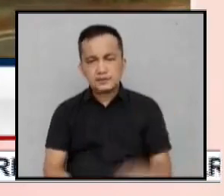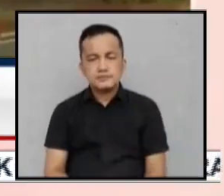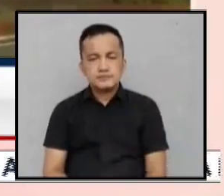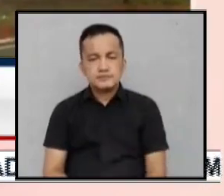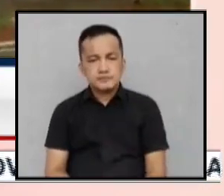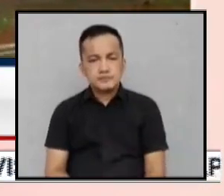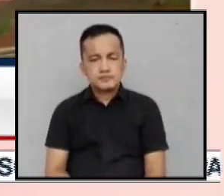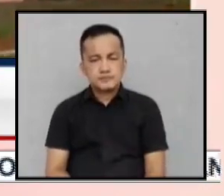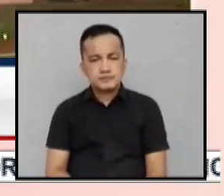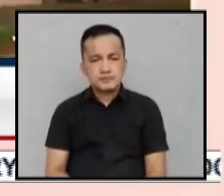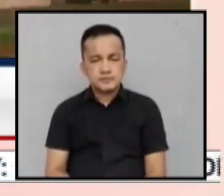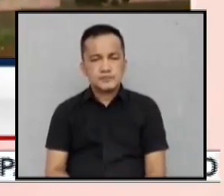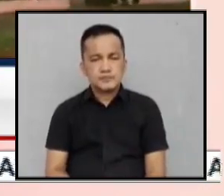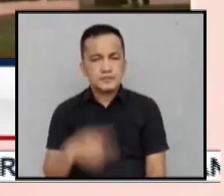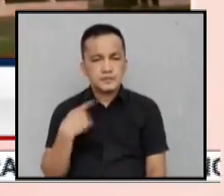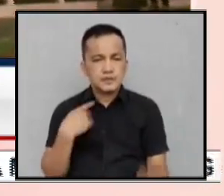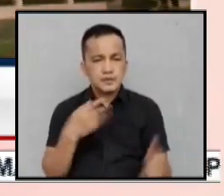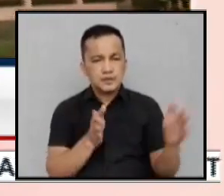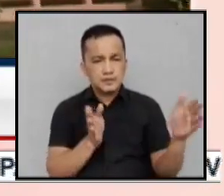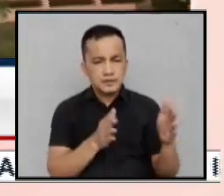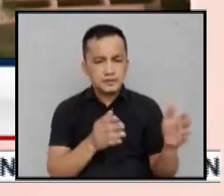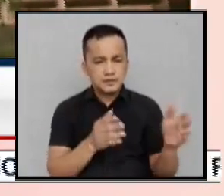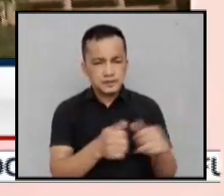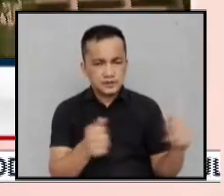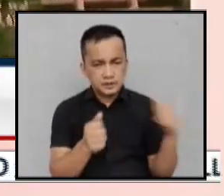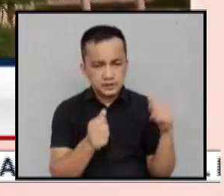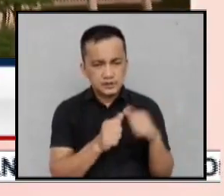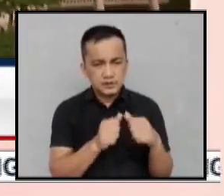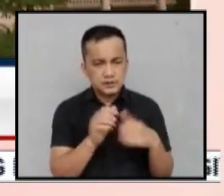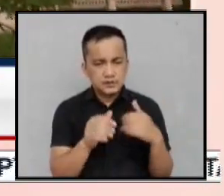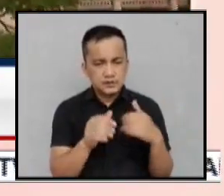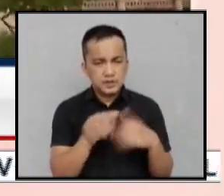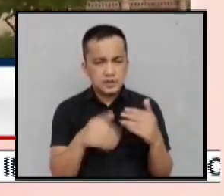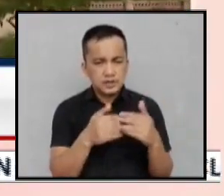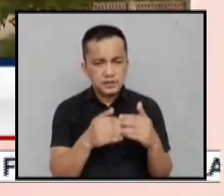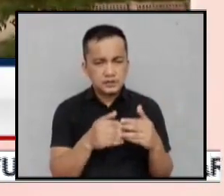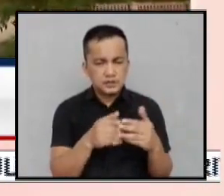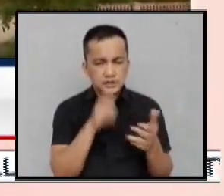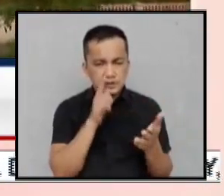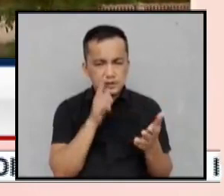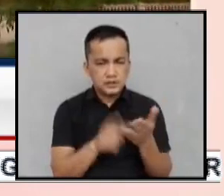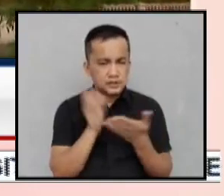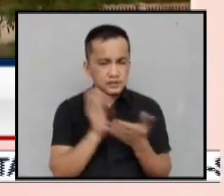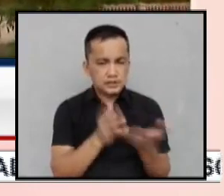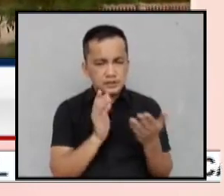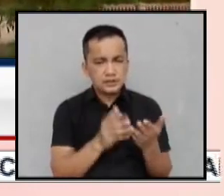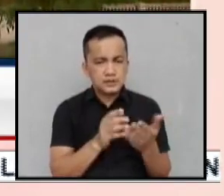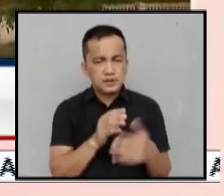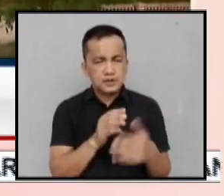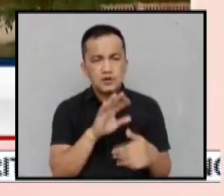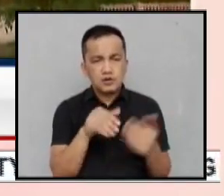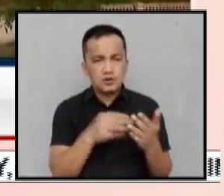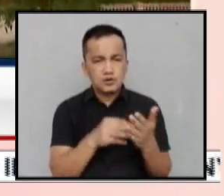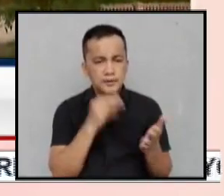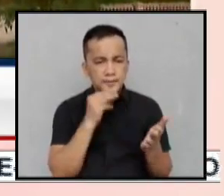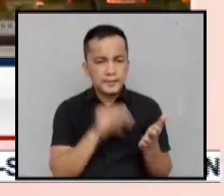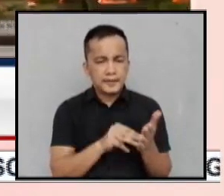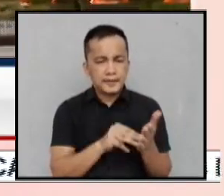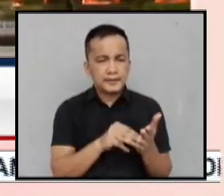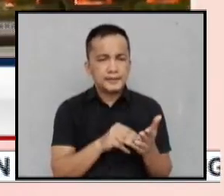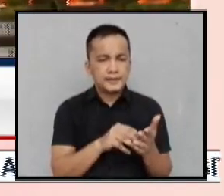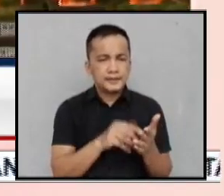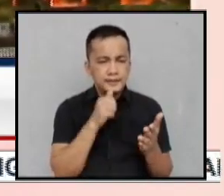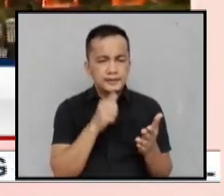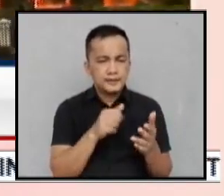na area doon na doon na lahat ng mga letter carriers. All of the mails that will be starting to come in